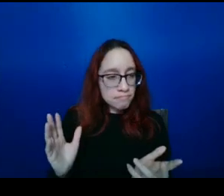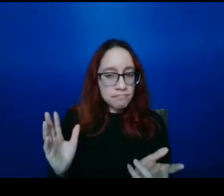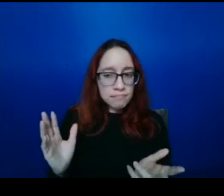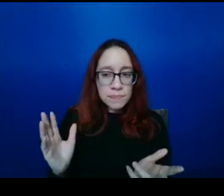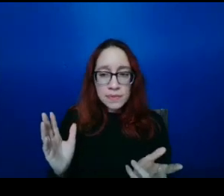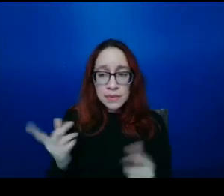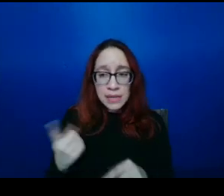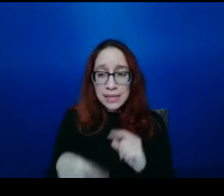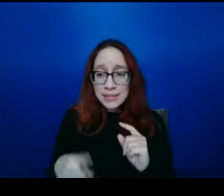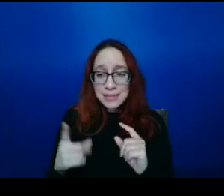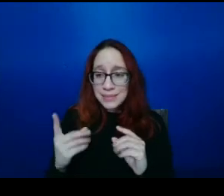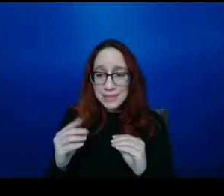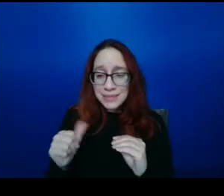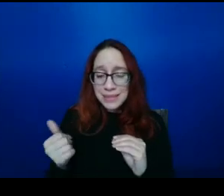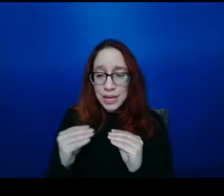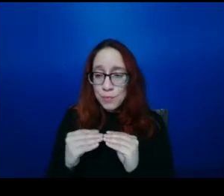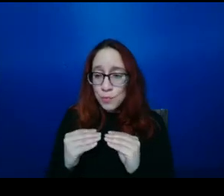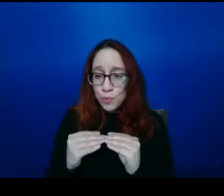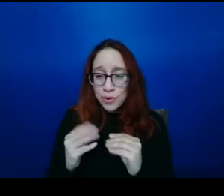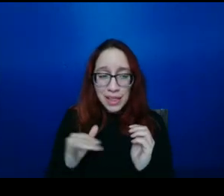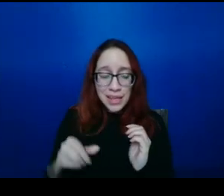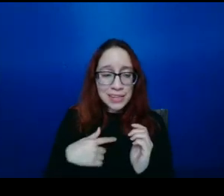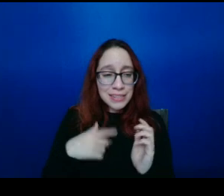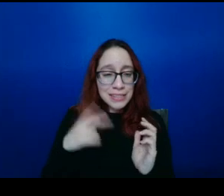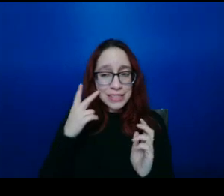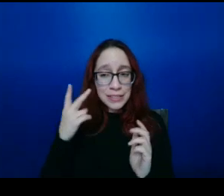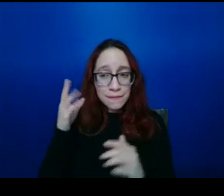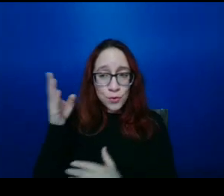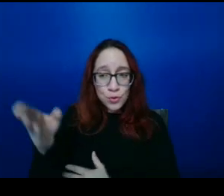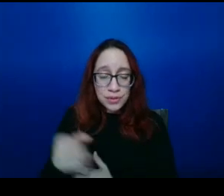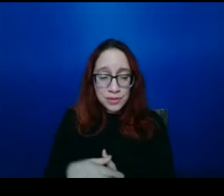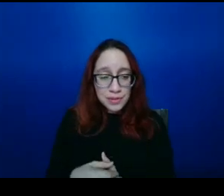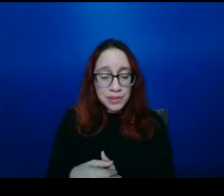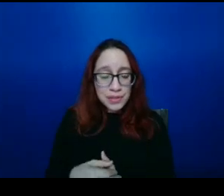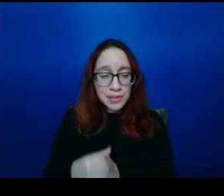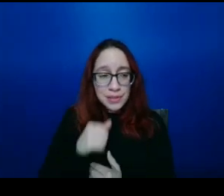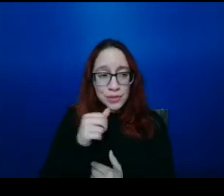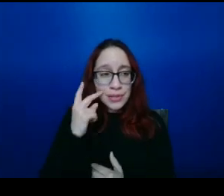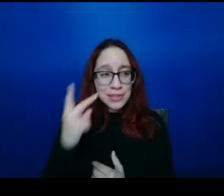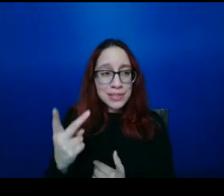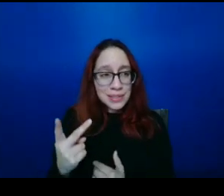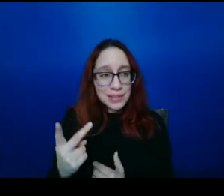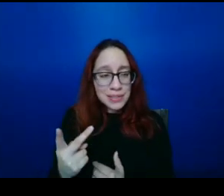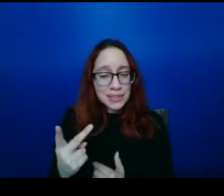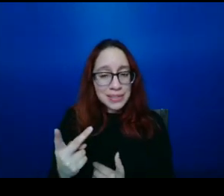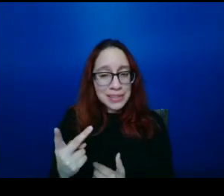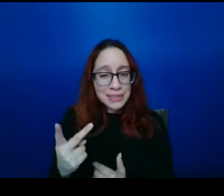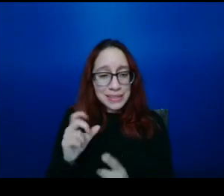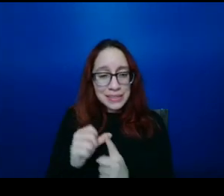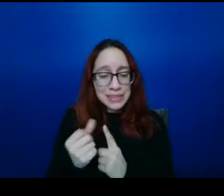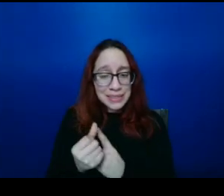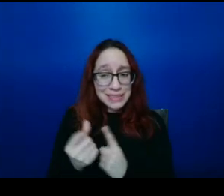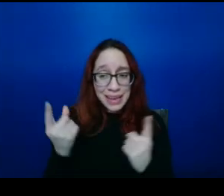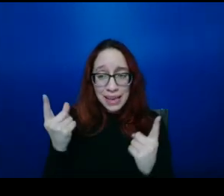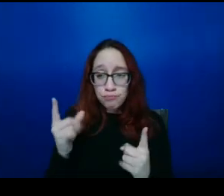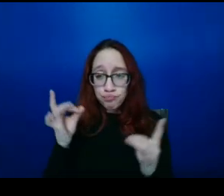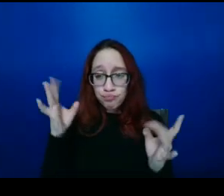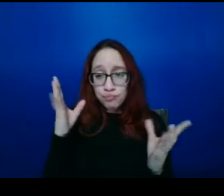I just can't say nothing but the best for what I see in the future. And I don't see this scenario repeating